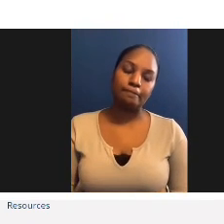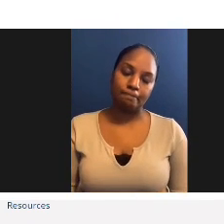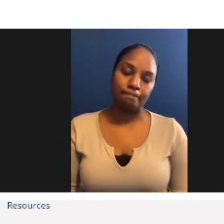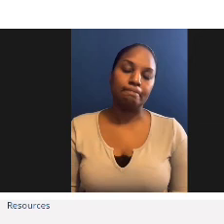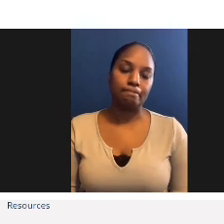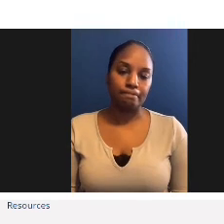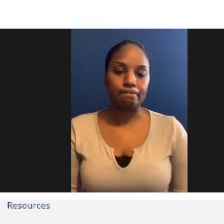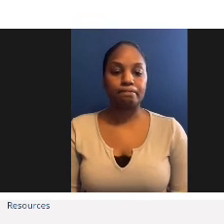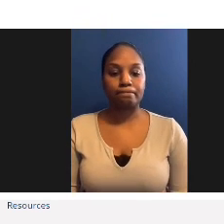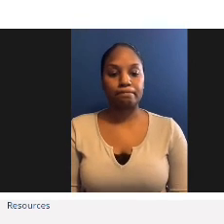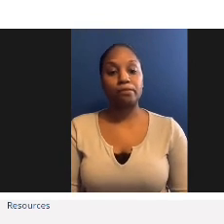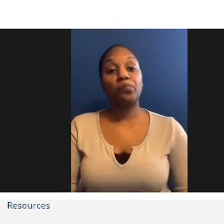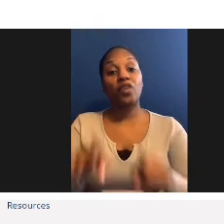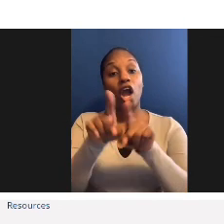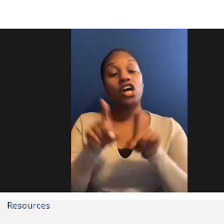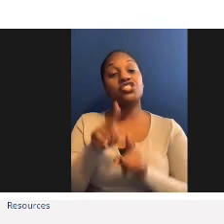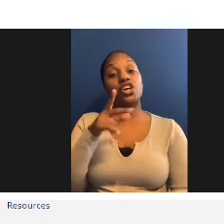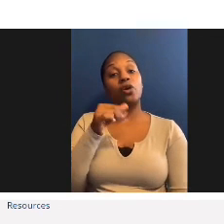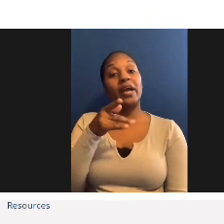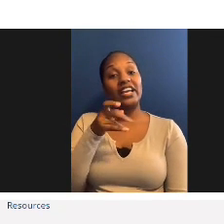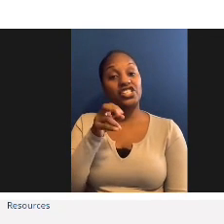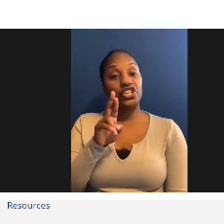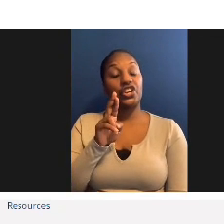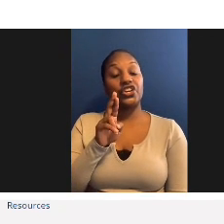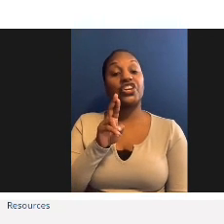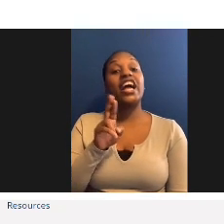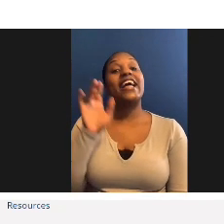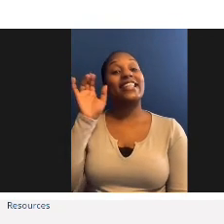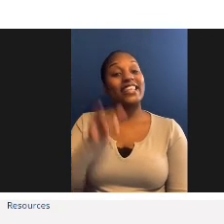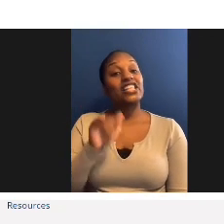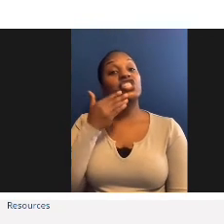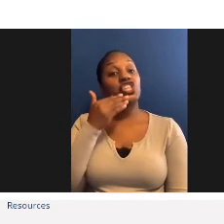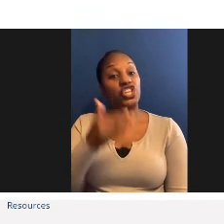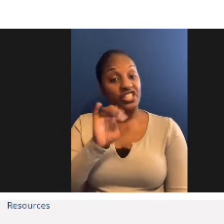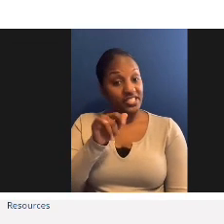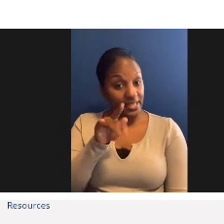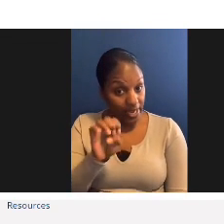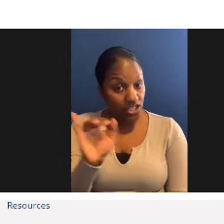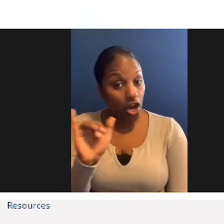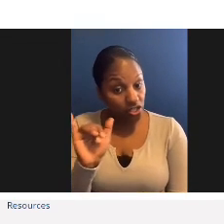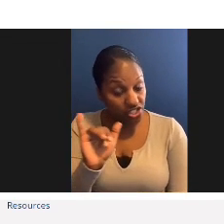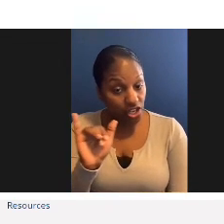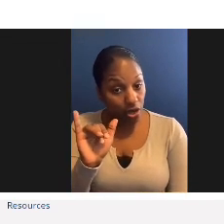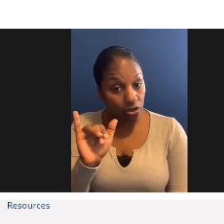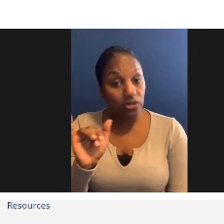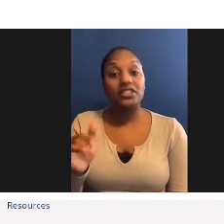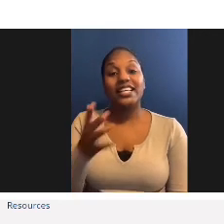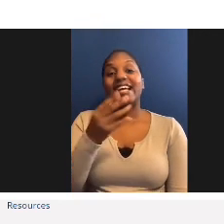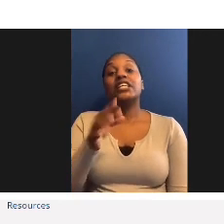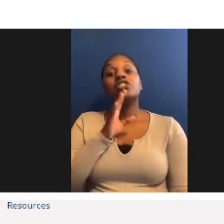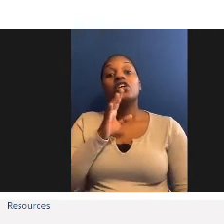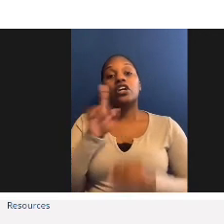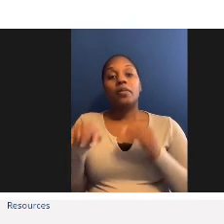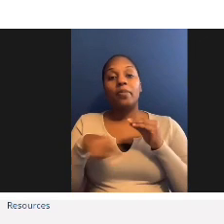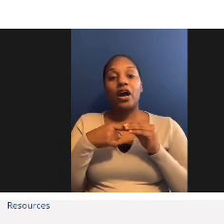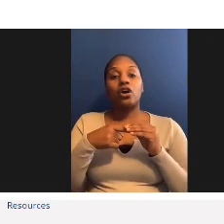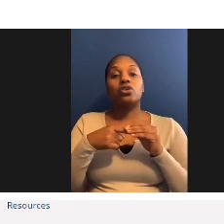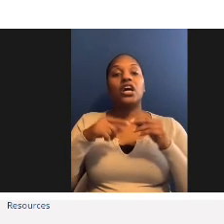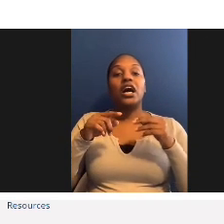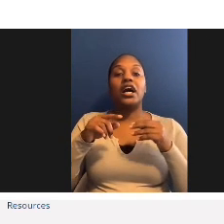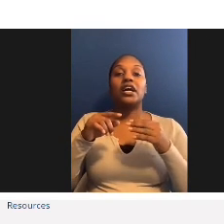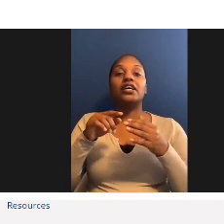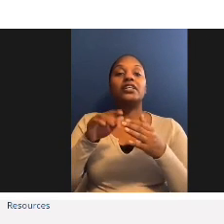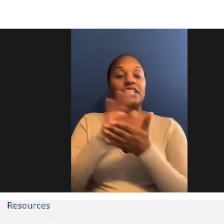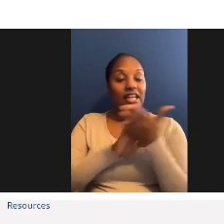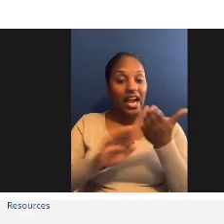Also, Pacer, it is a great site, and they talk about post-secondary